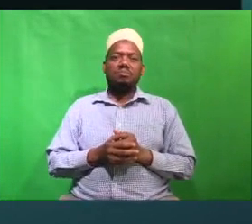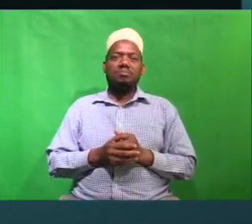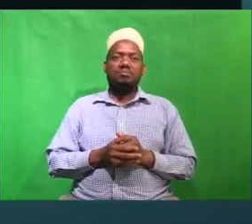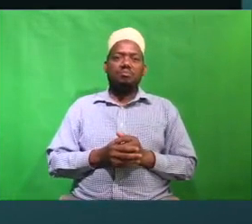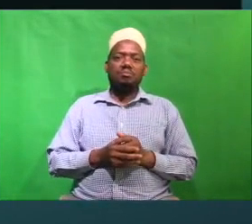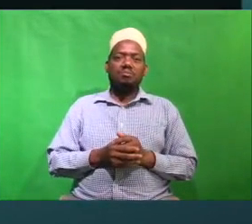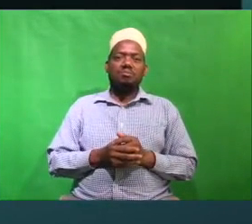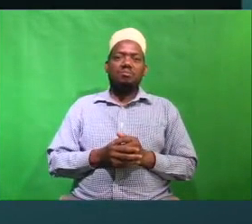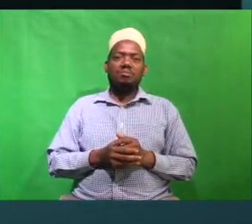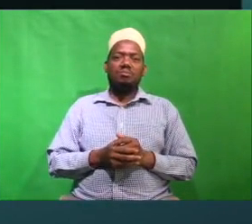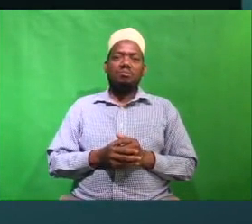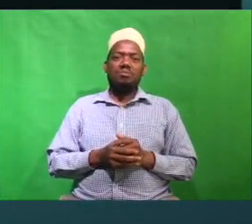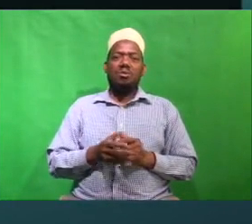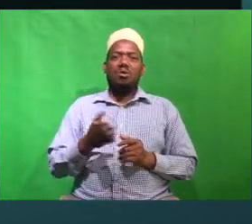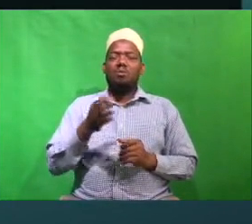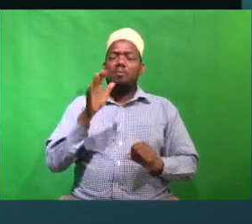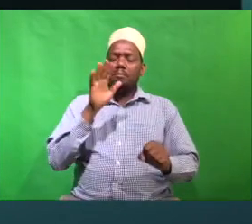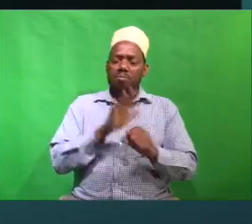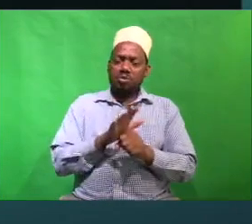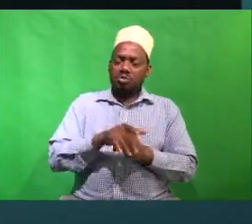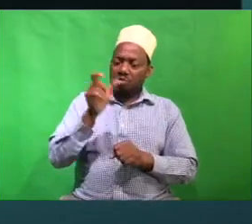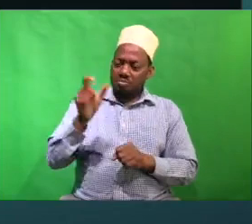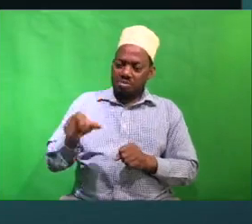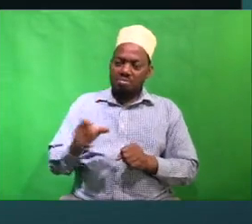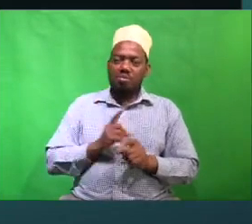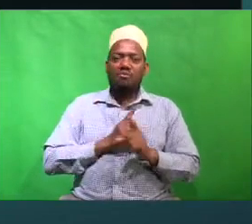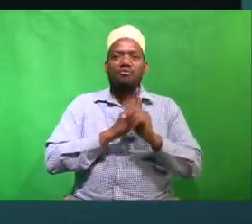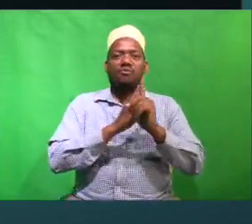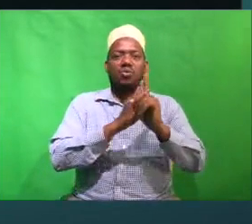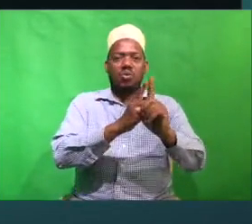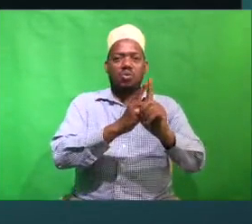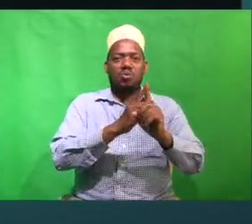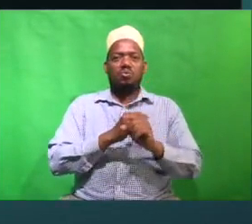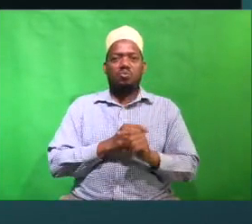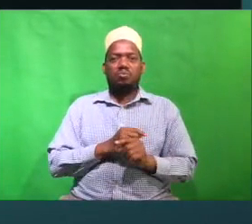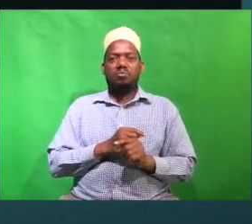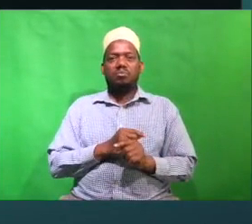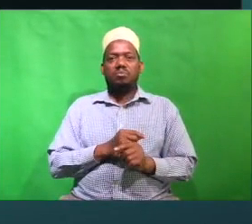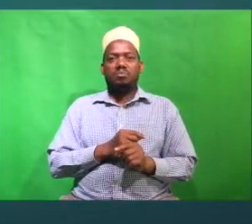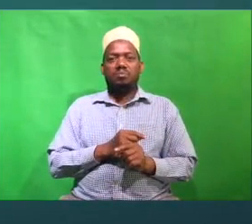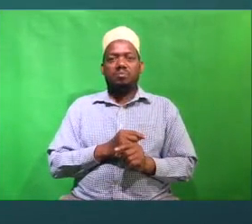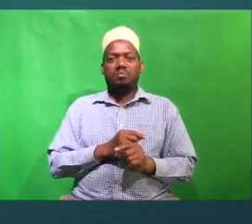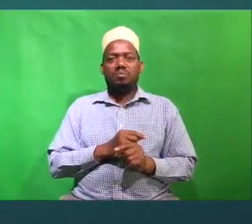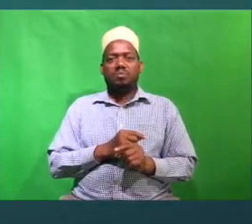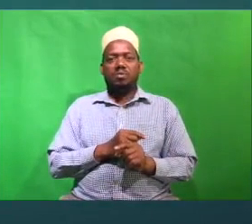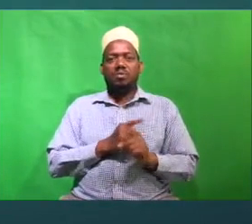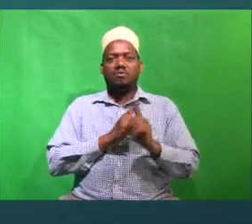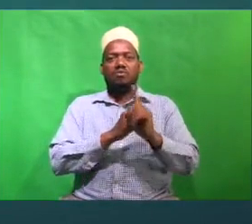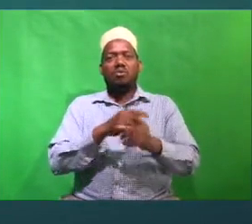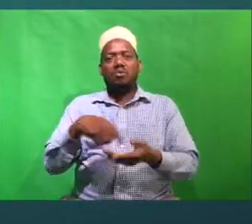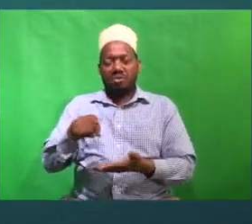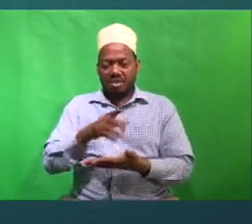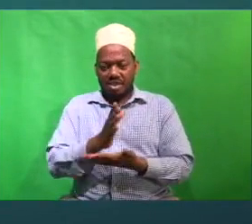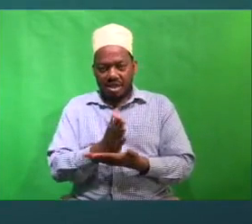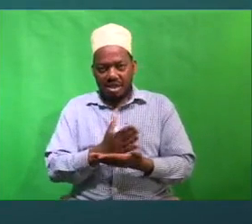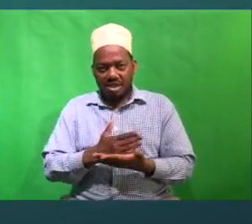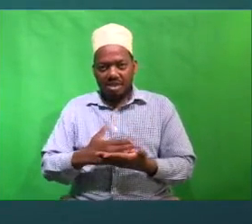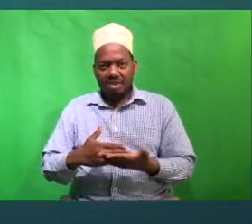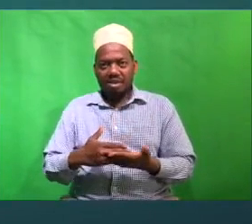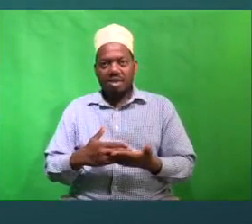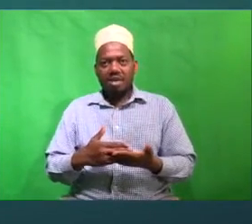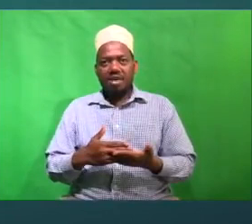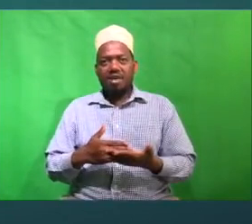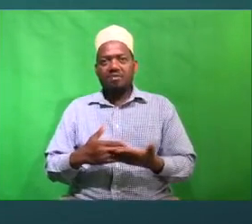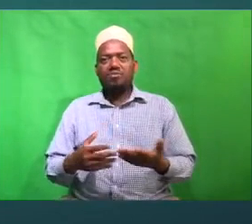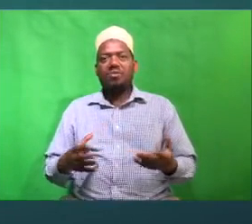area. Also, majority of people follow employment sometime, opportunity in the area, they settle. If